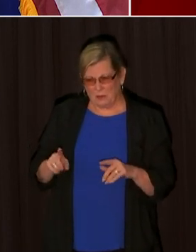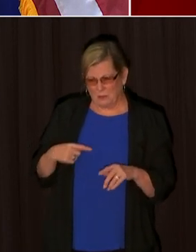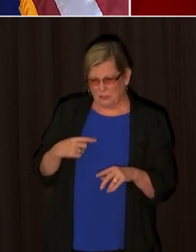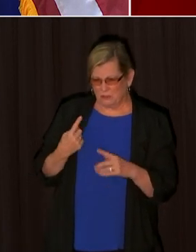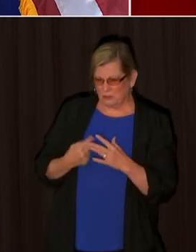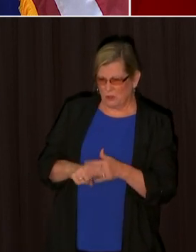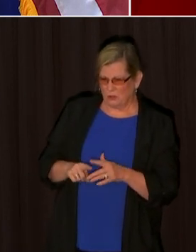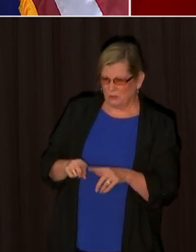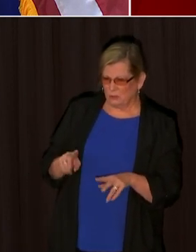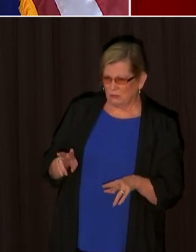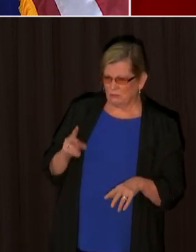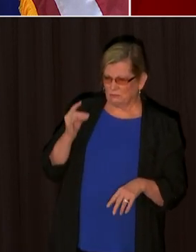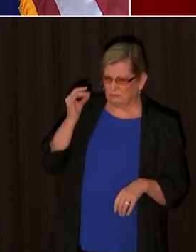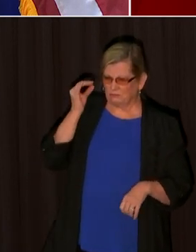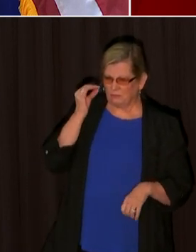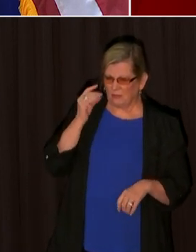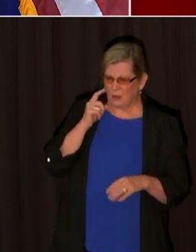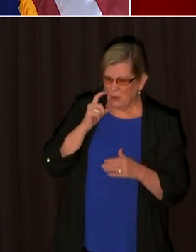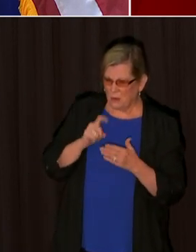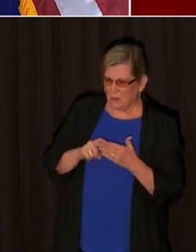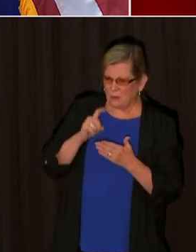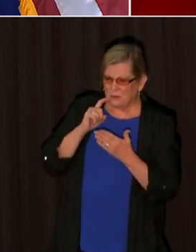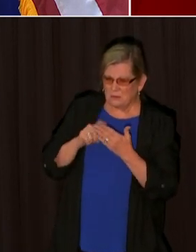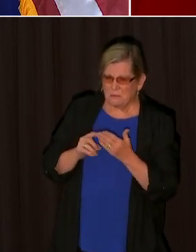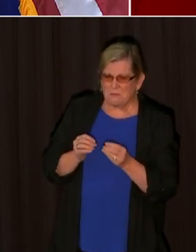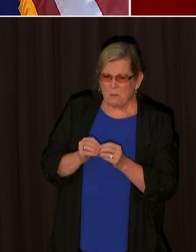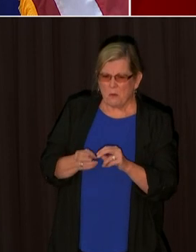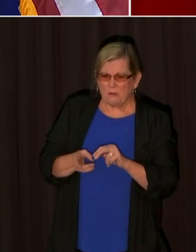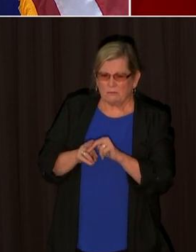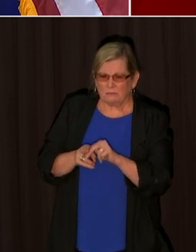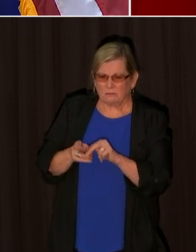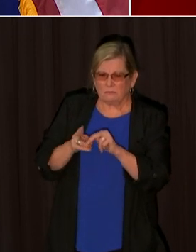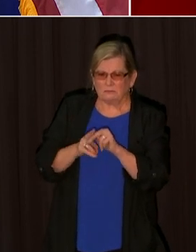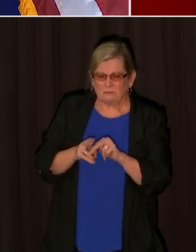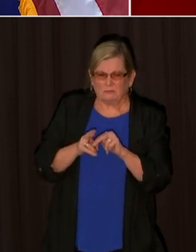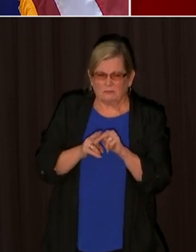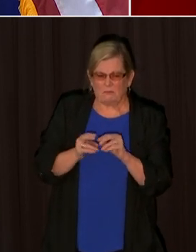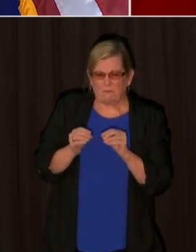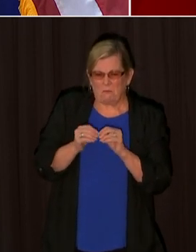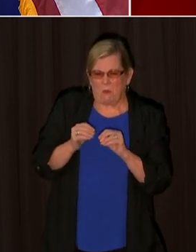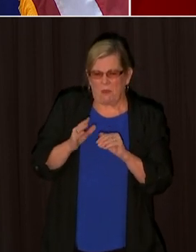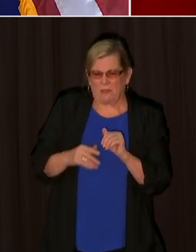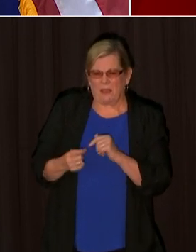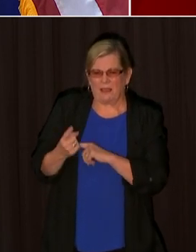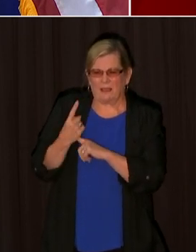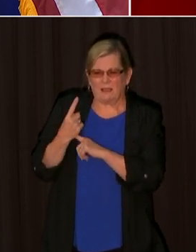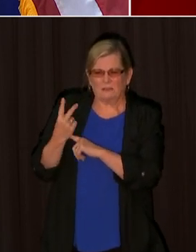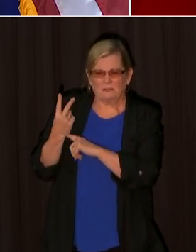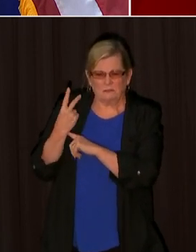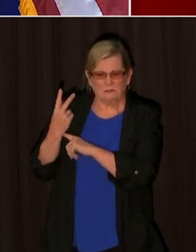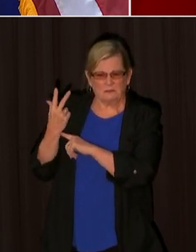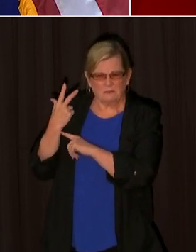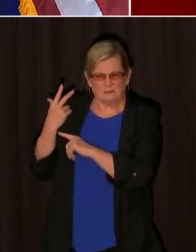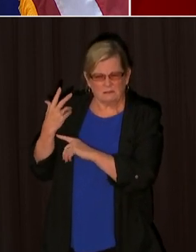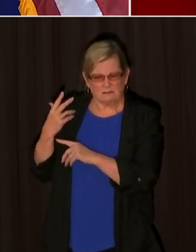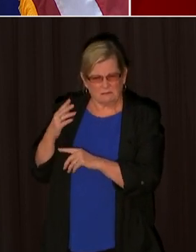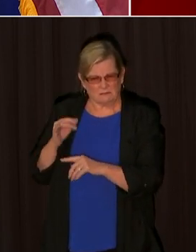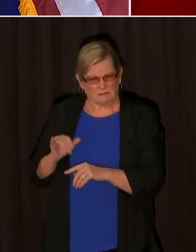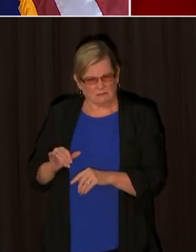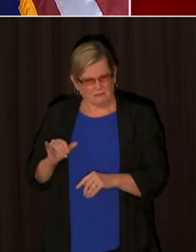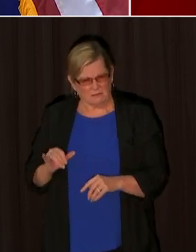what we have in past years with the time of diagnosis, and these are things like the number